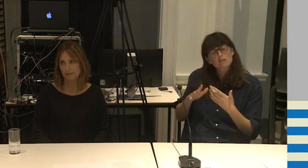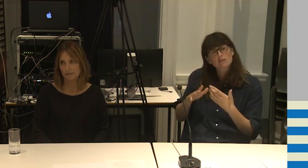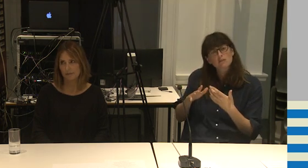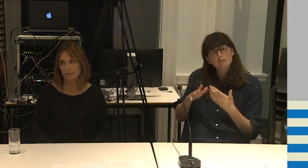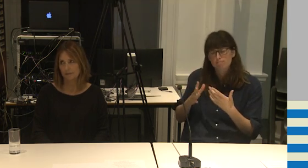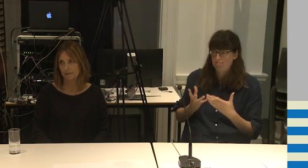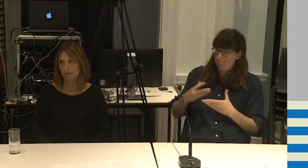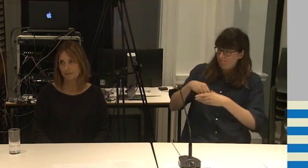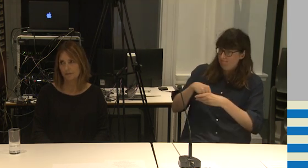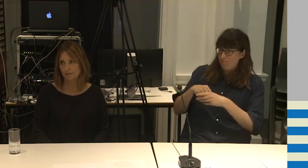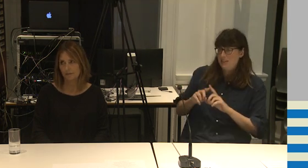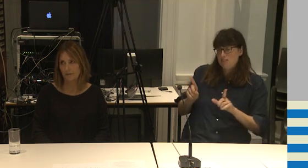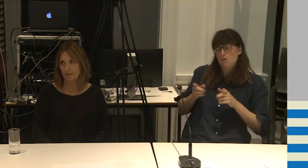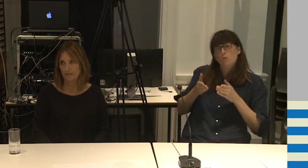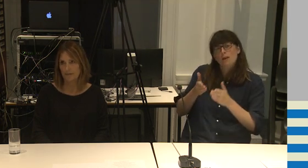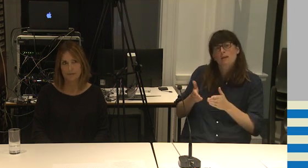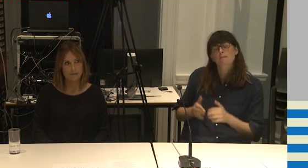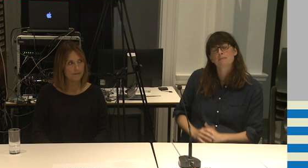and inhabit architecture differently.